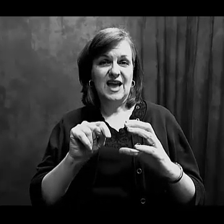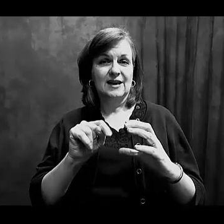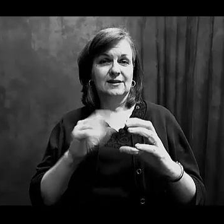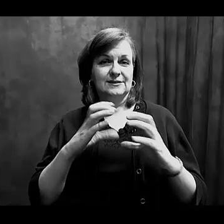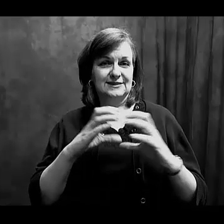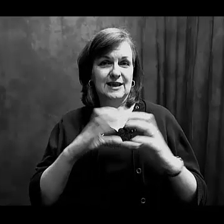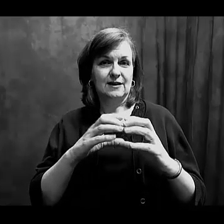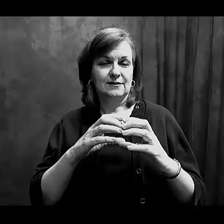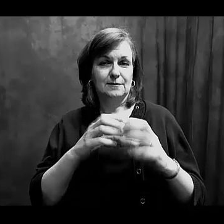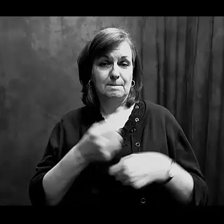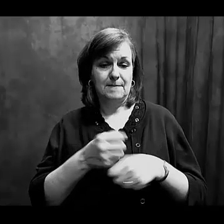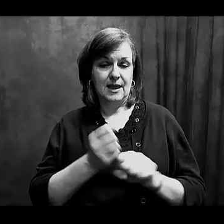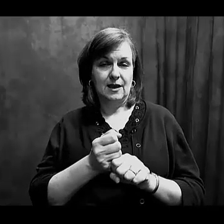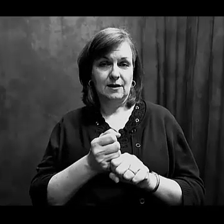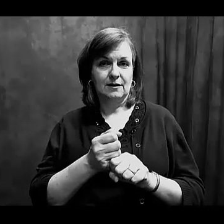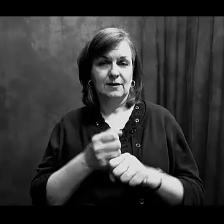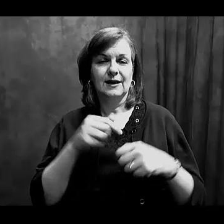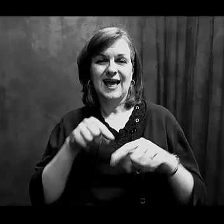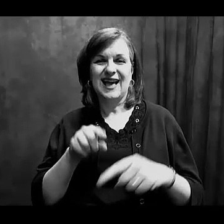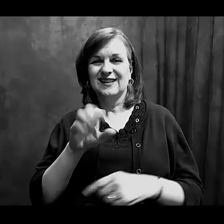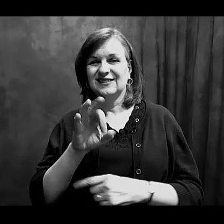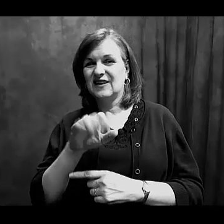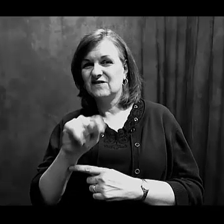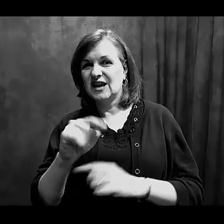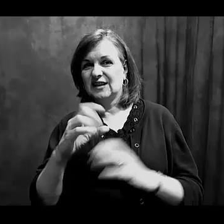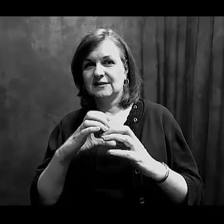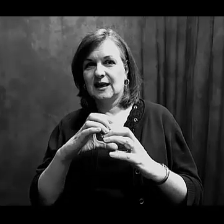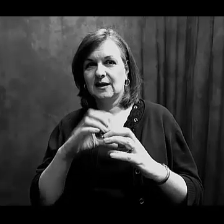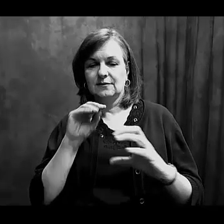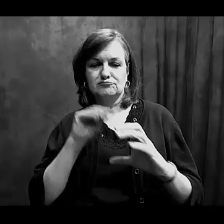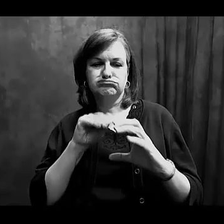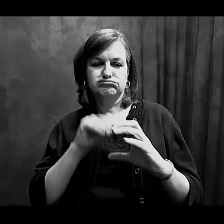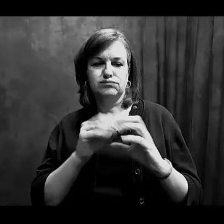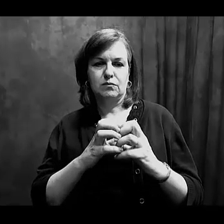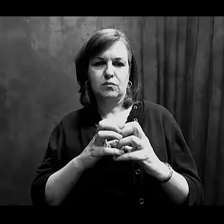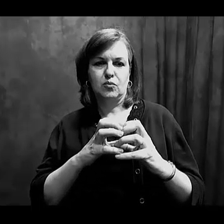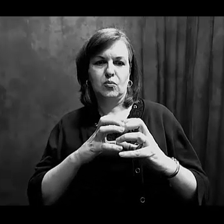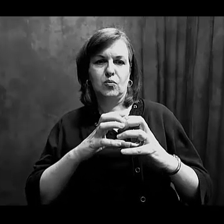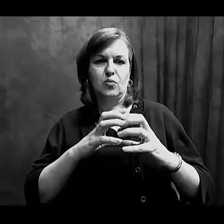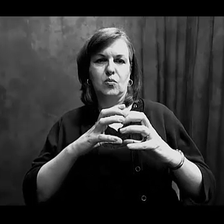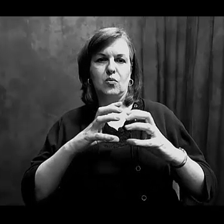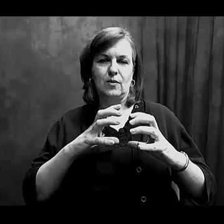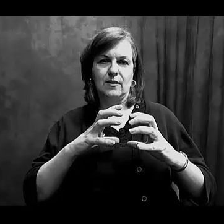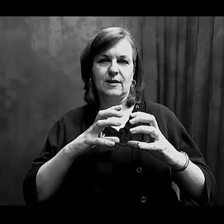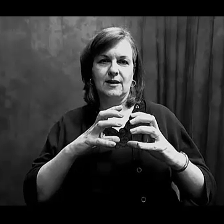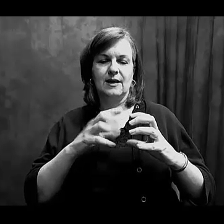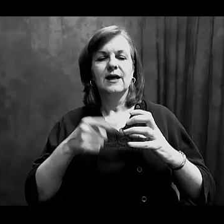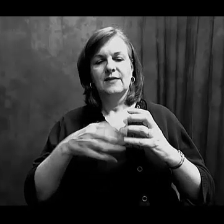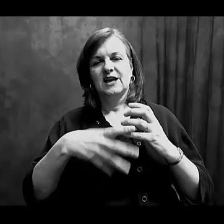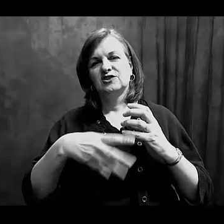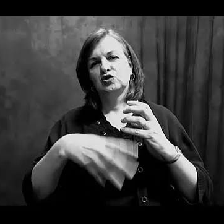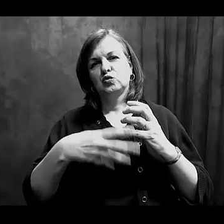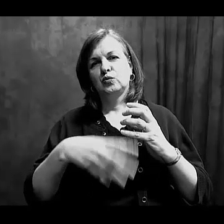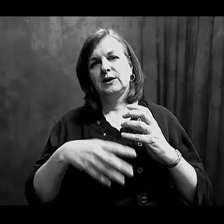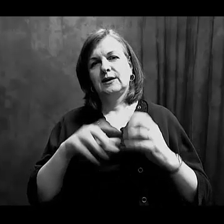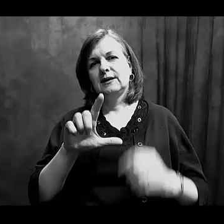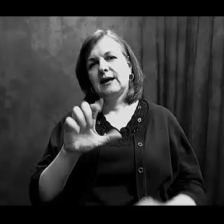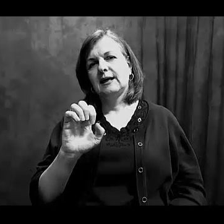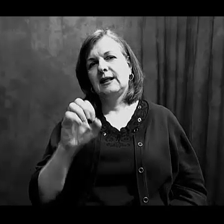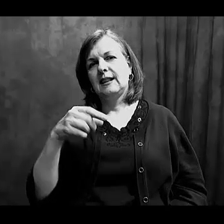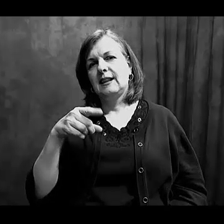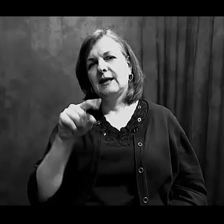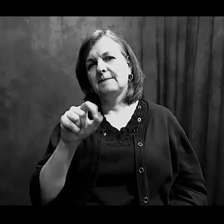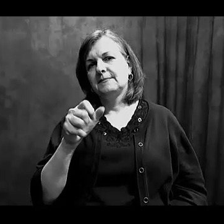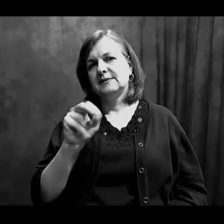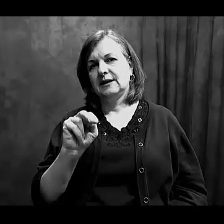loss and controlling your weight, this is actually extremely complex. Leptin is a hormone that is actually produced